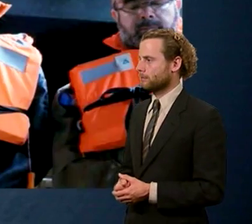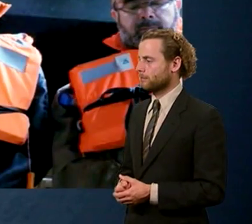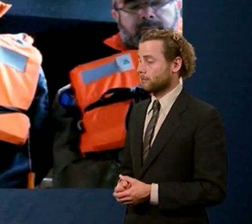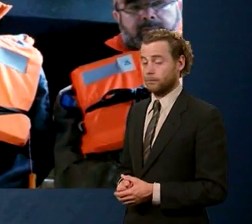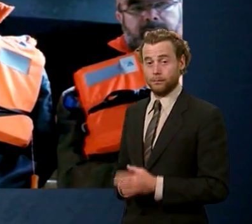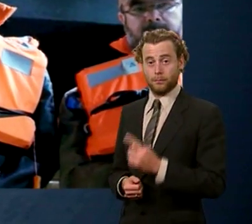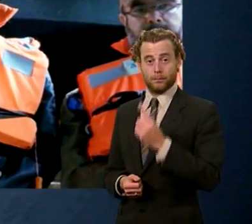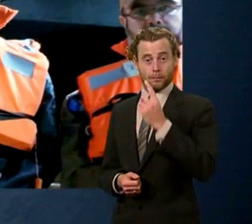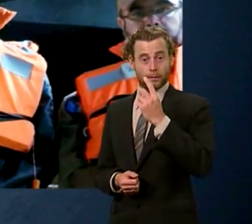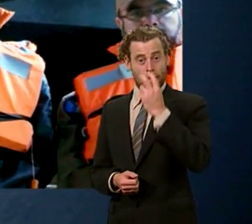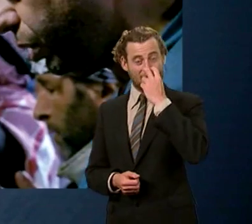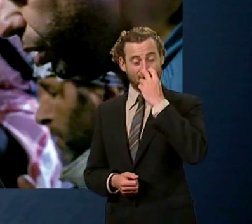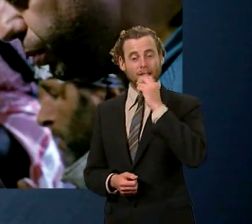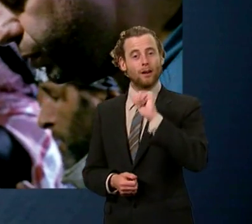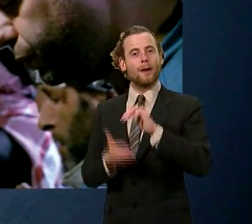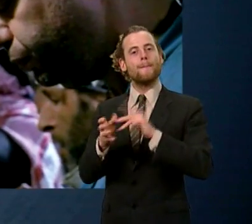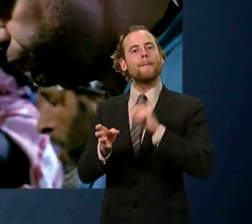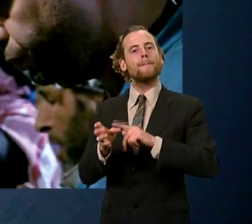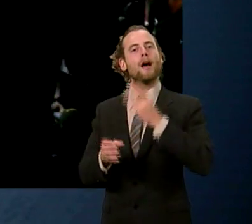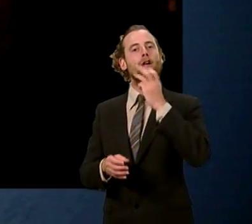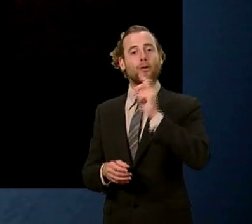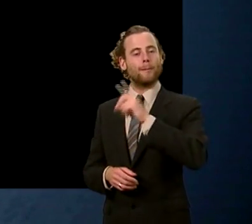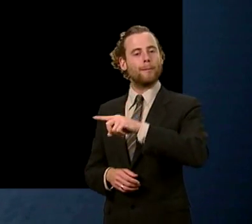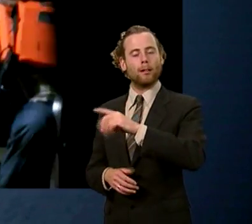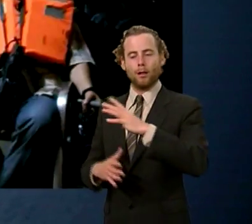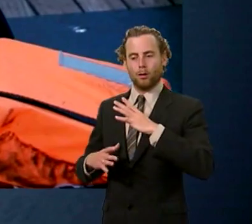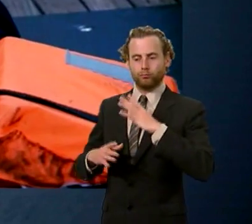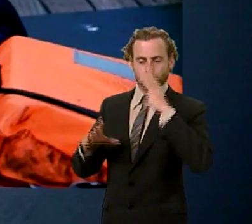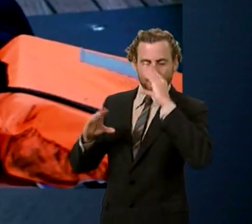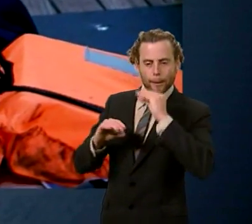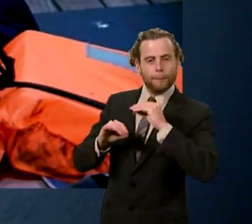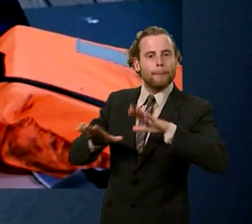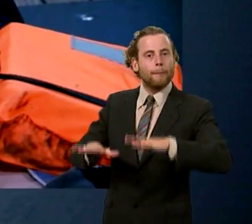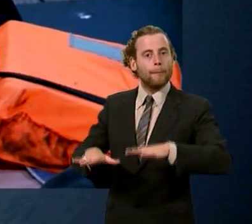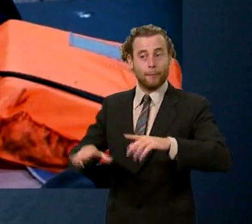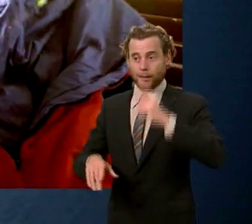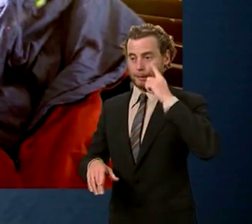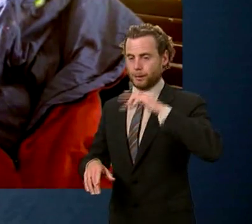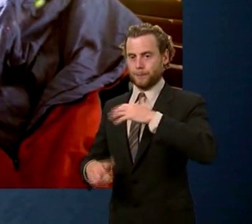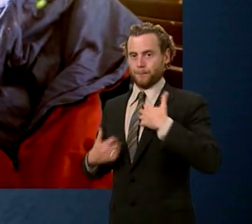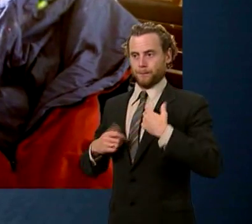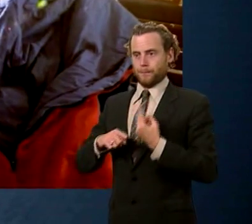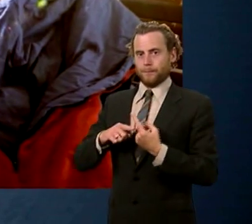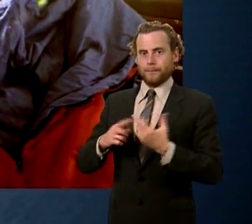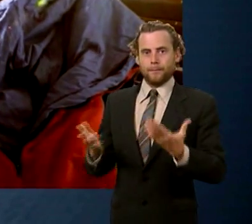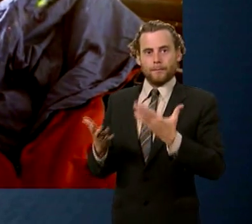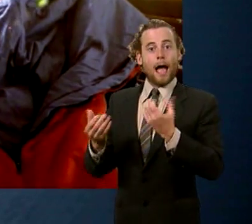On the evening of the 30th, people were settling down to sleep on the ship. Spirits were high.